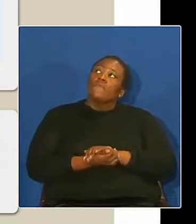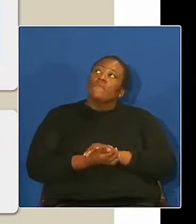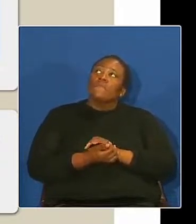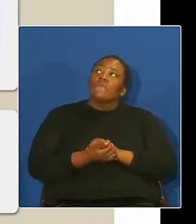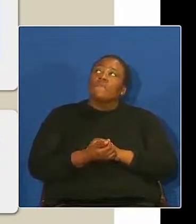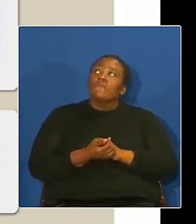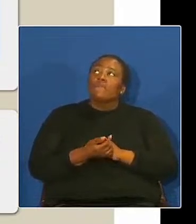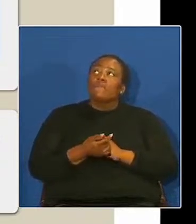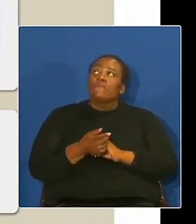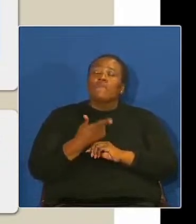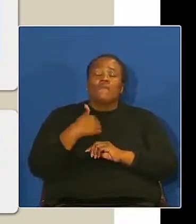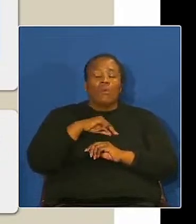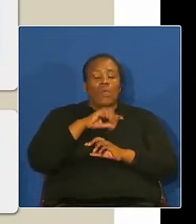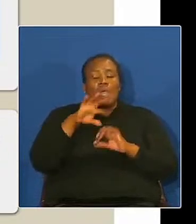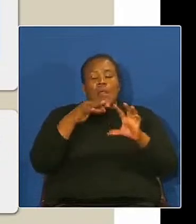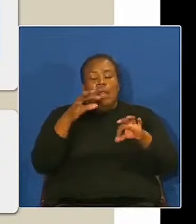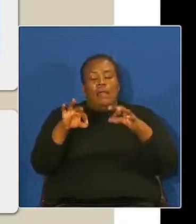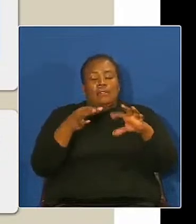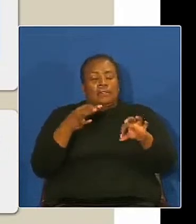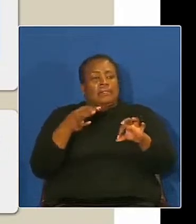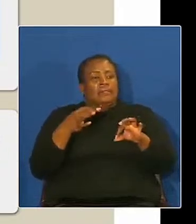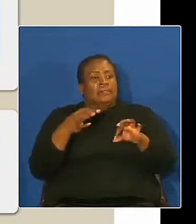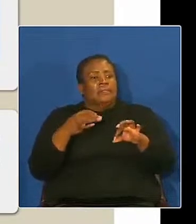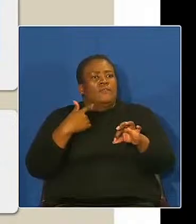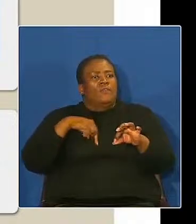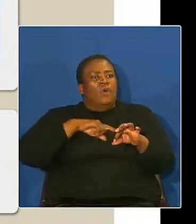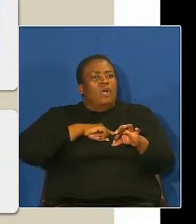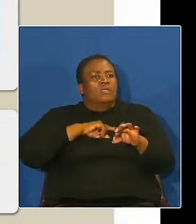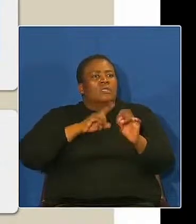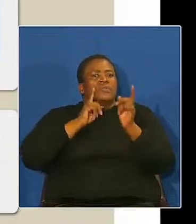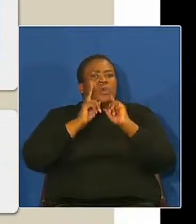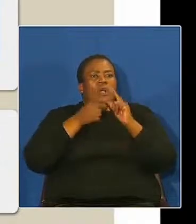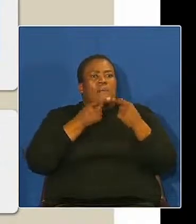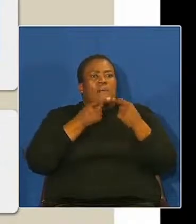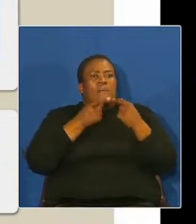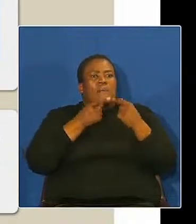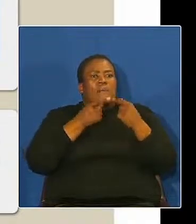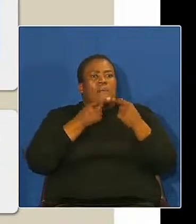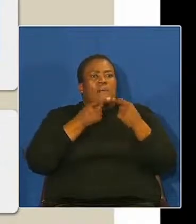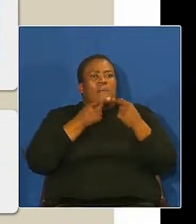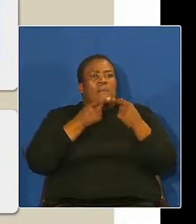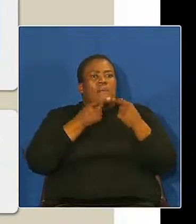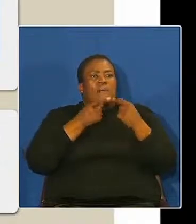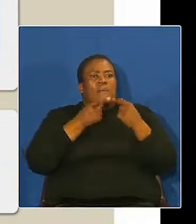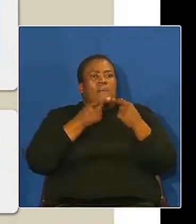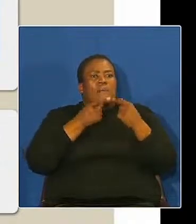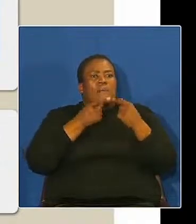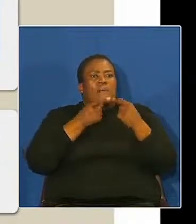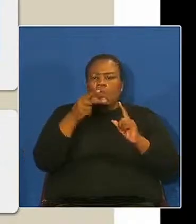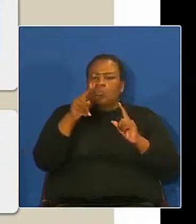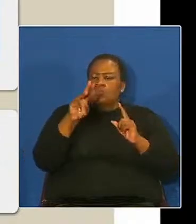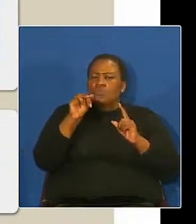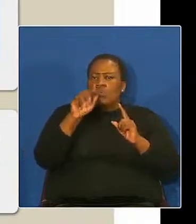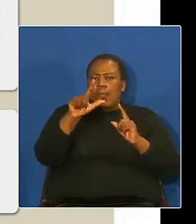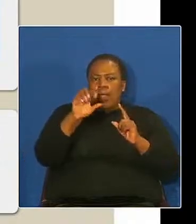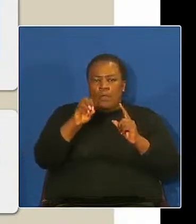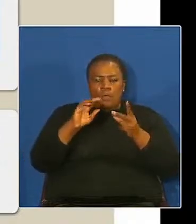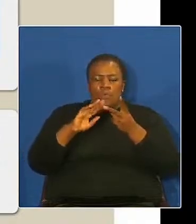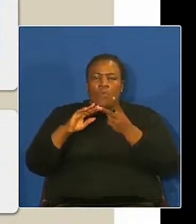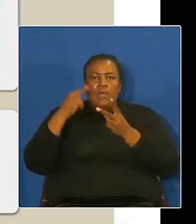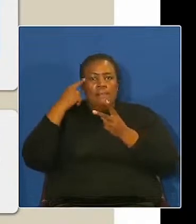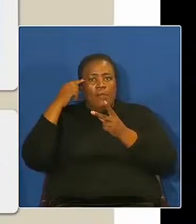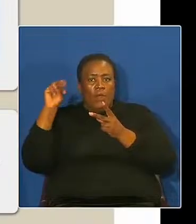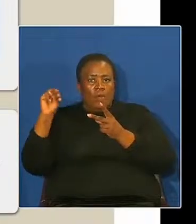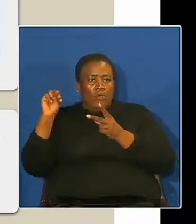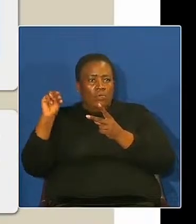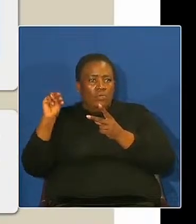our analysis of that, it talks to the General Khumalo and General Mkhwanazi in terms of the